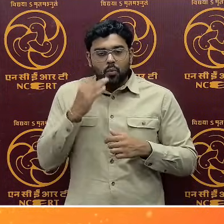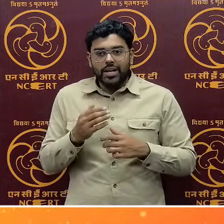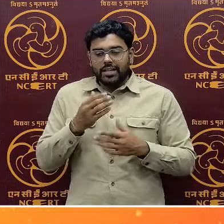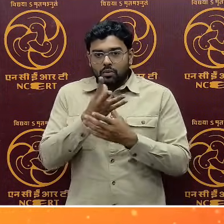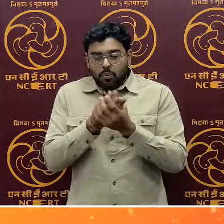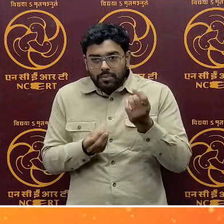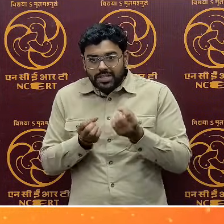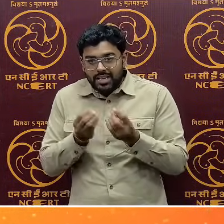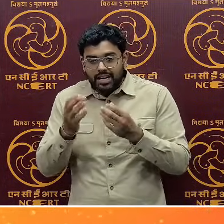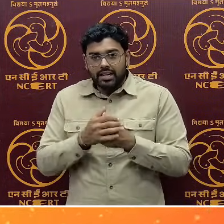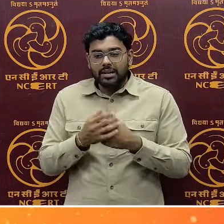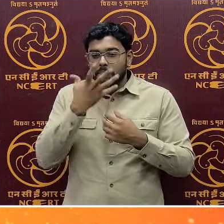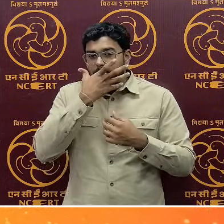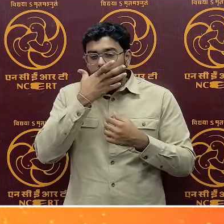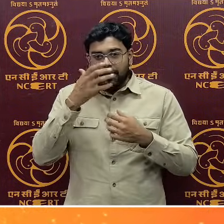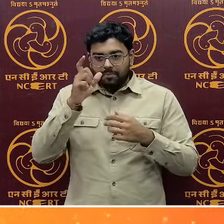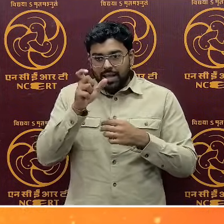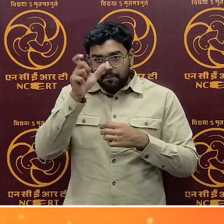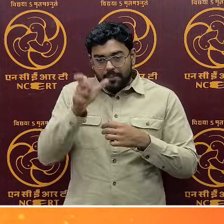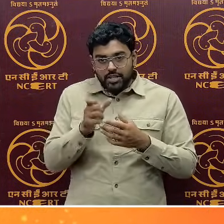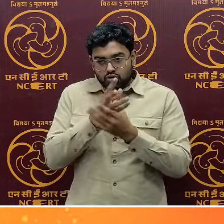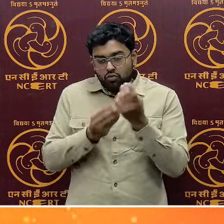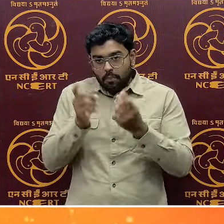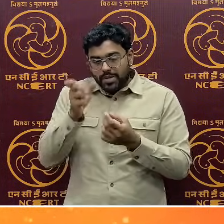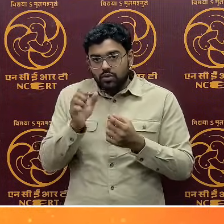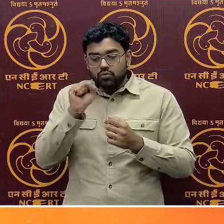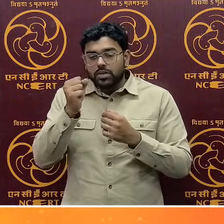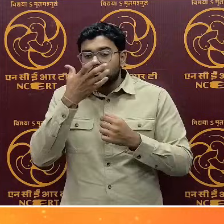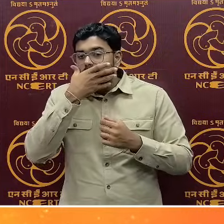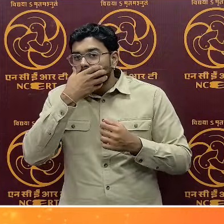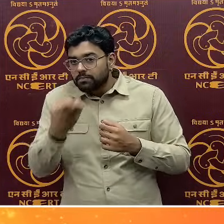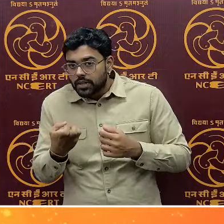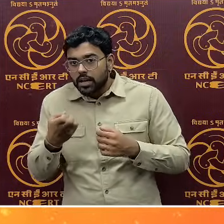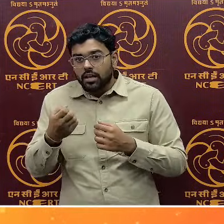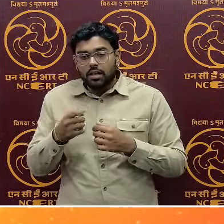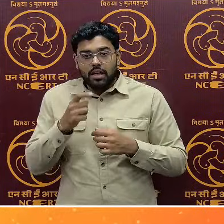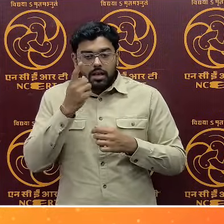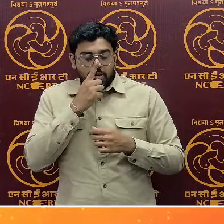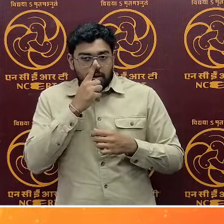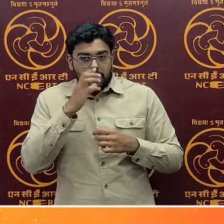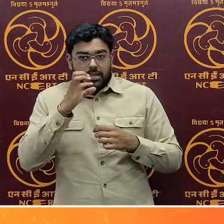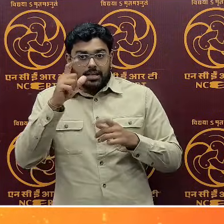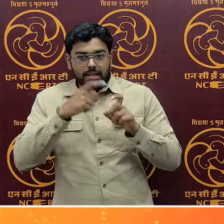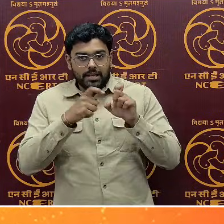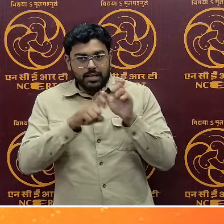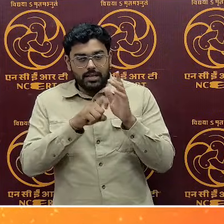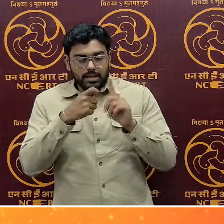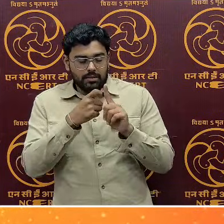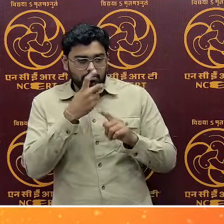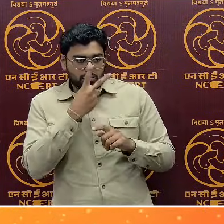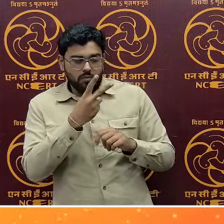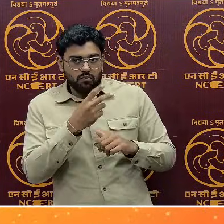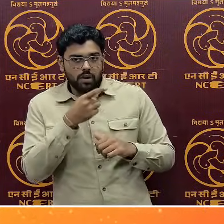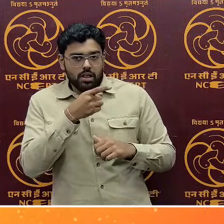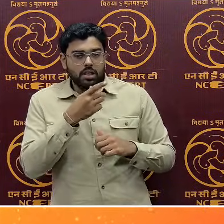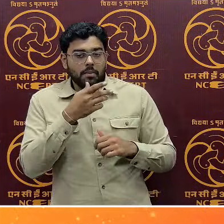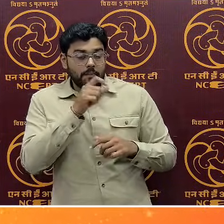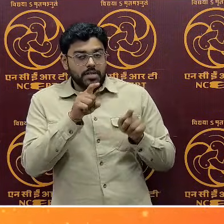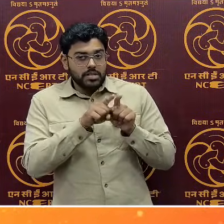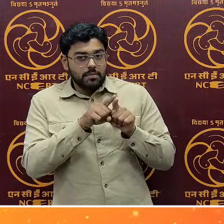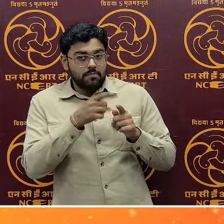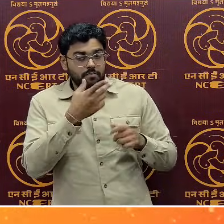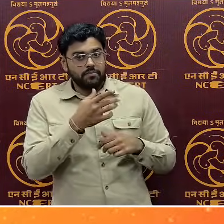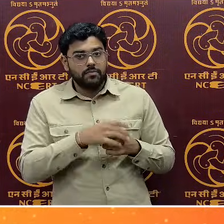A clerk thought she recognized Nolan. Maybe he was there, or he was the person, but she